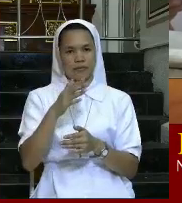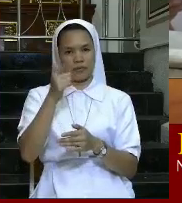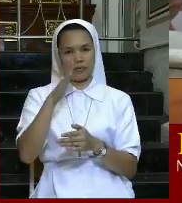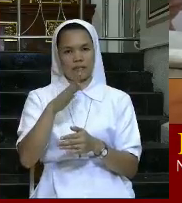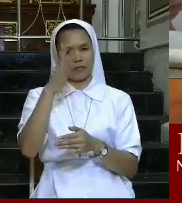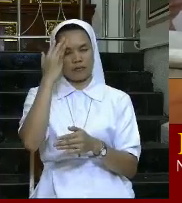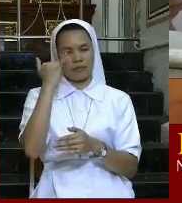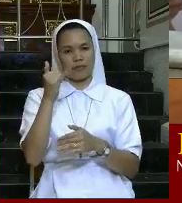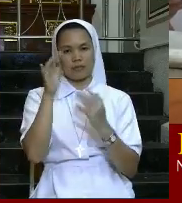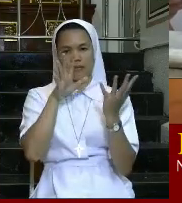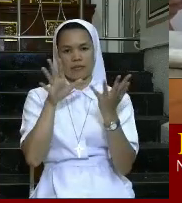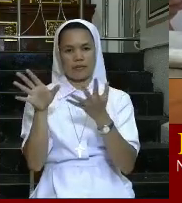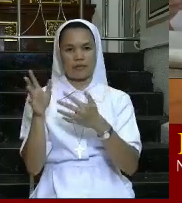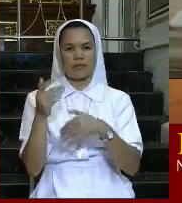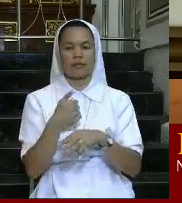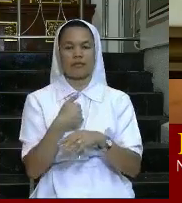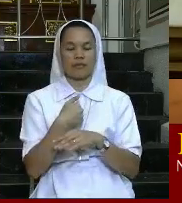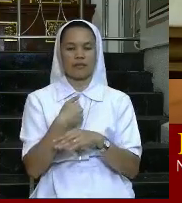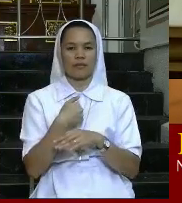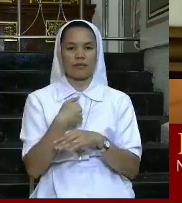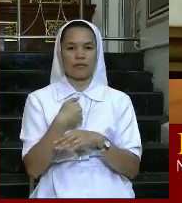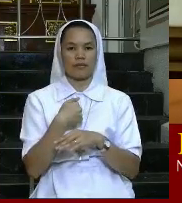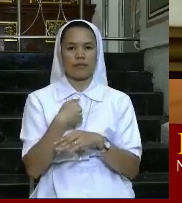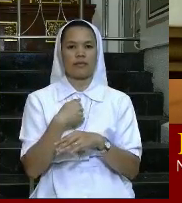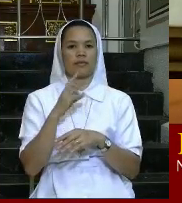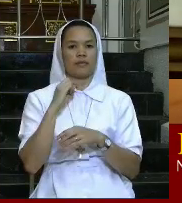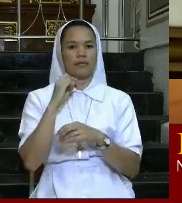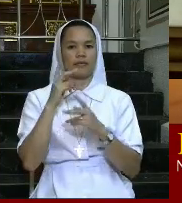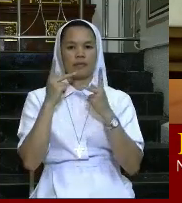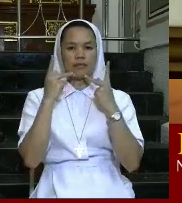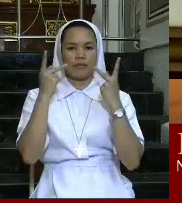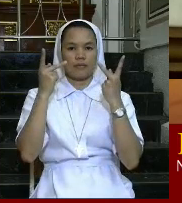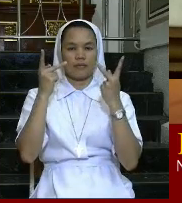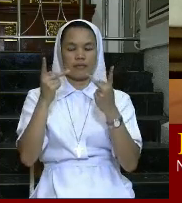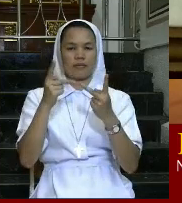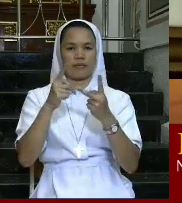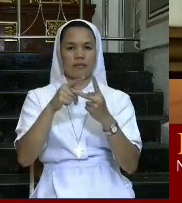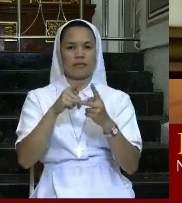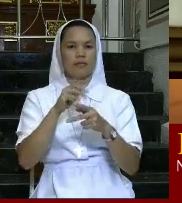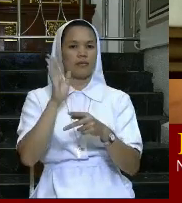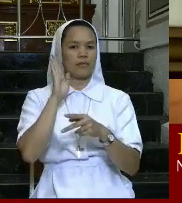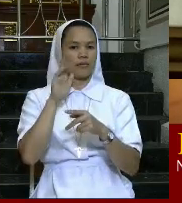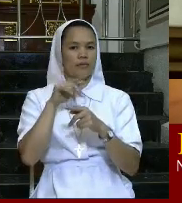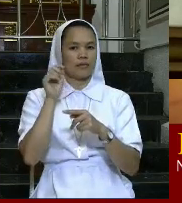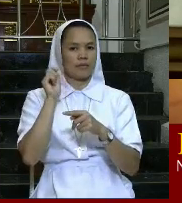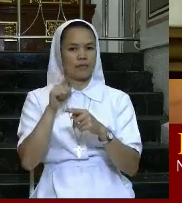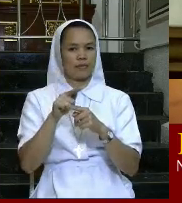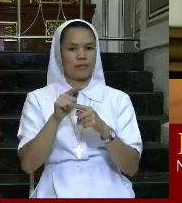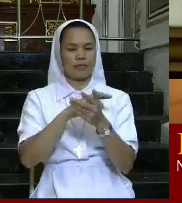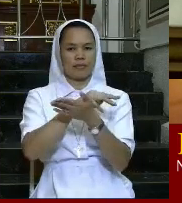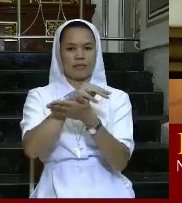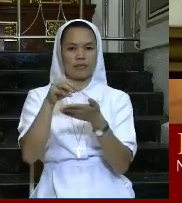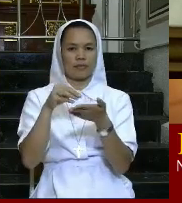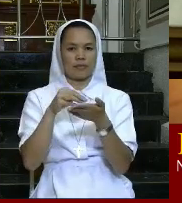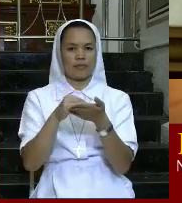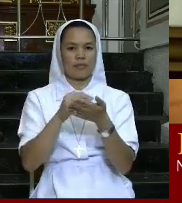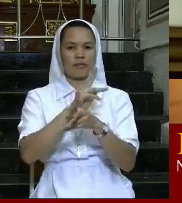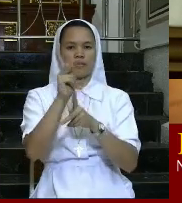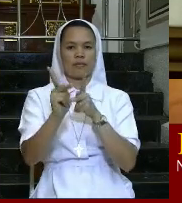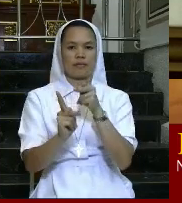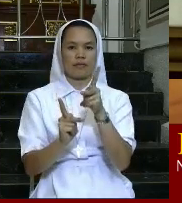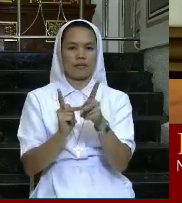you abandoned me? I will proclaim your name to my brethren. In the midst of the